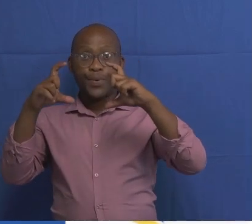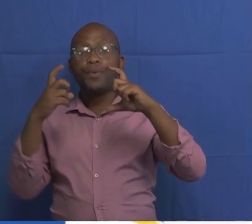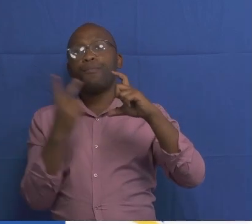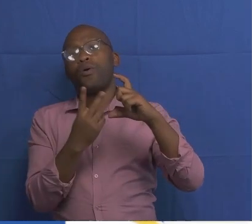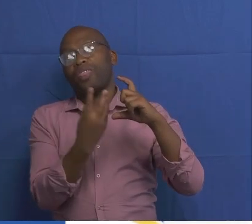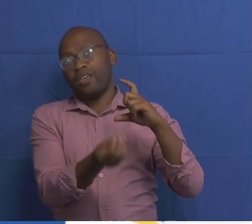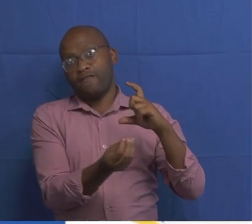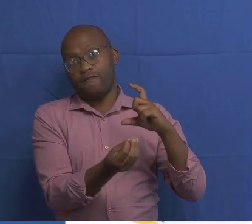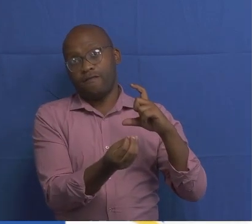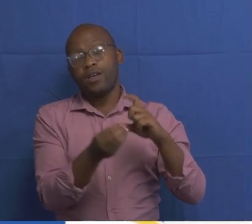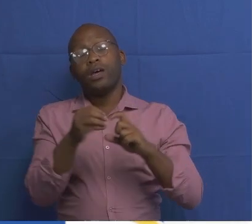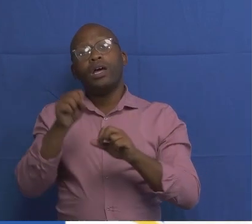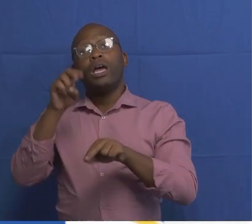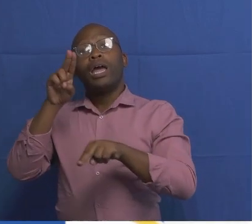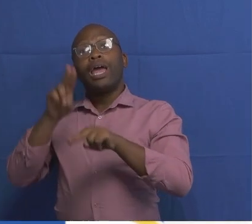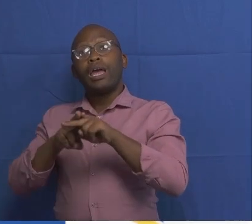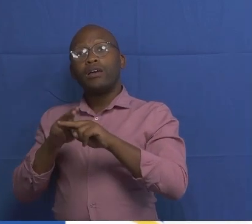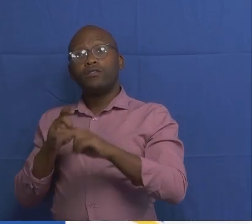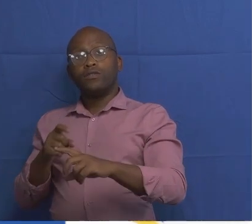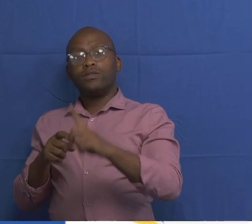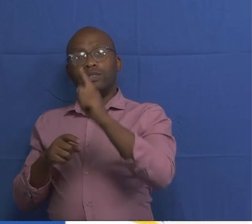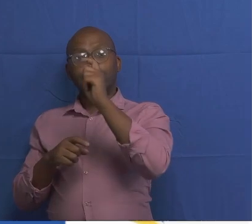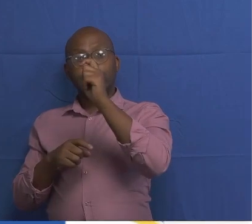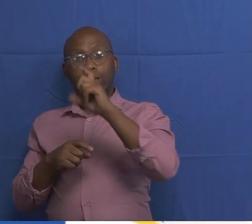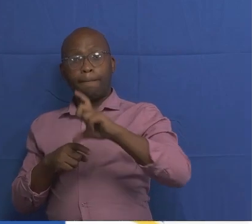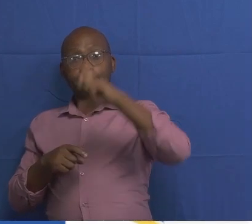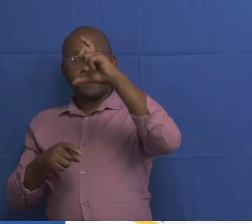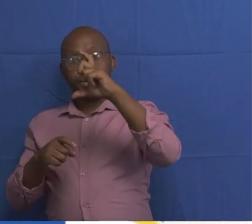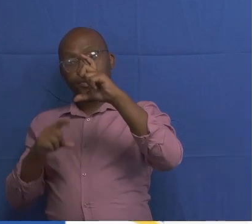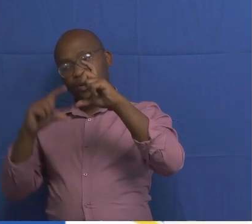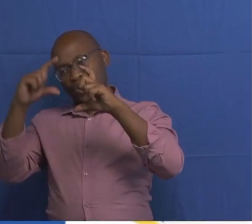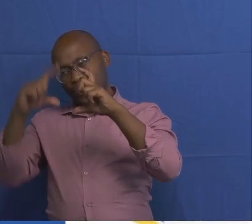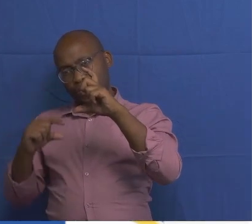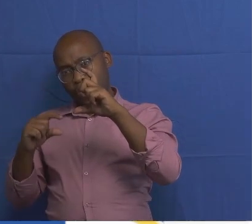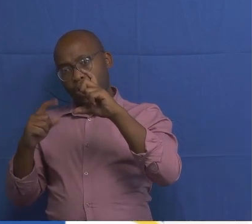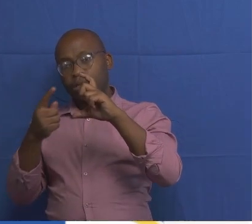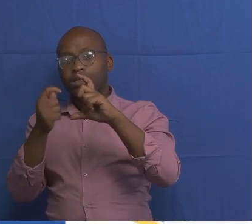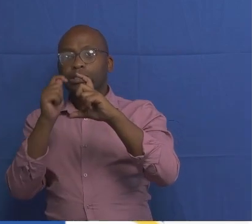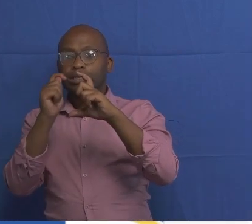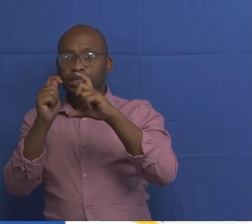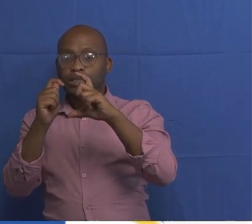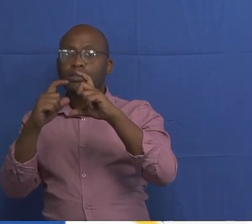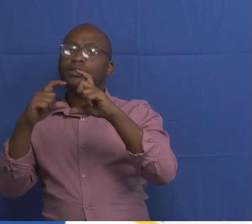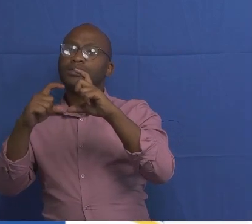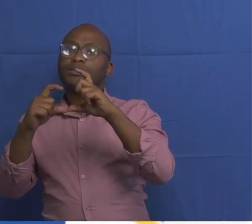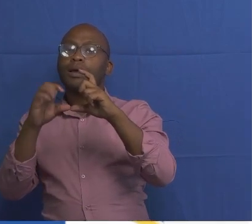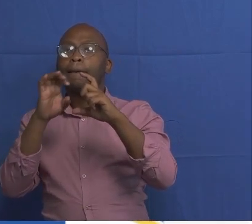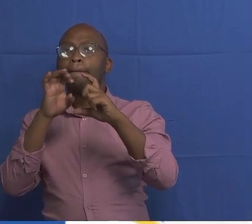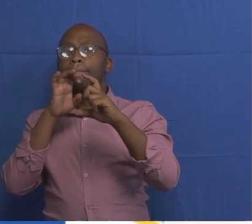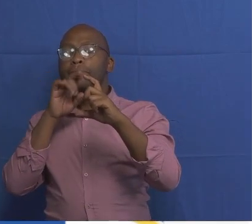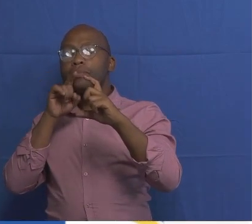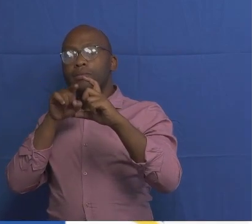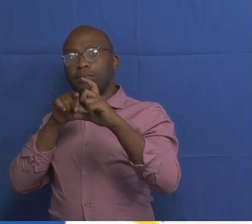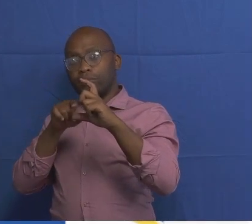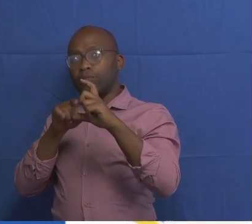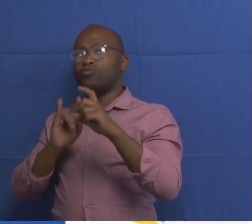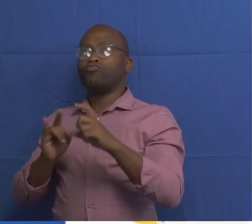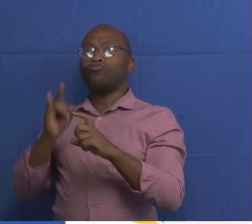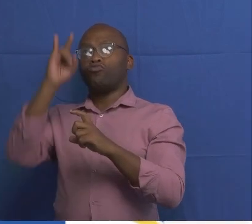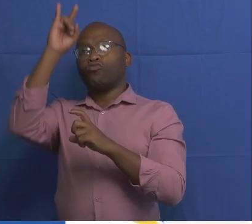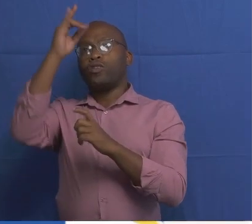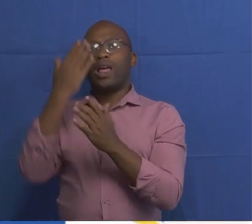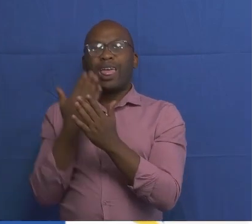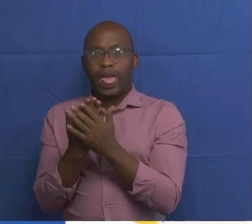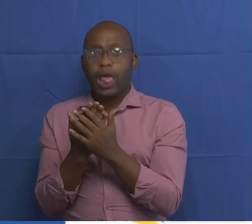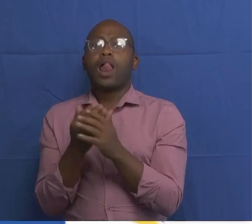is dominant over shortness. When you see an individual that is tall, that individual can be homozygous